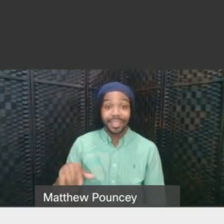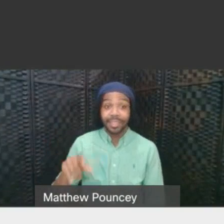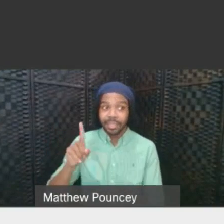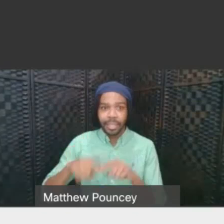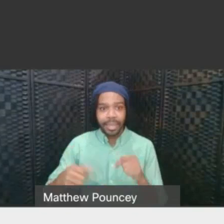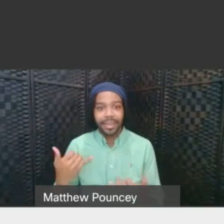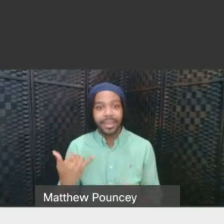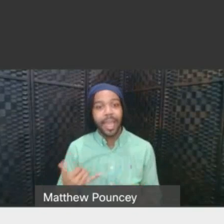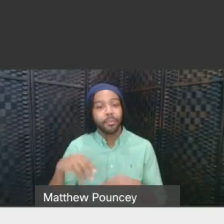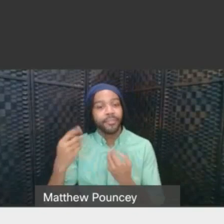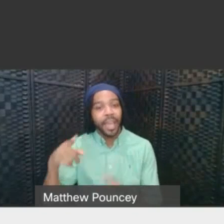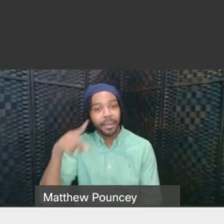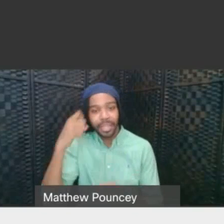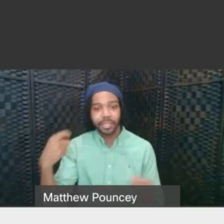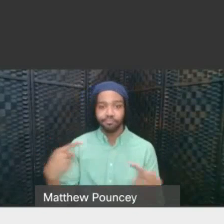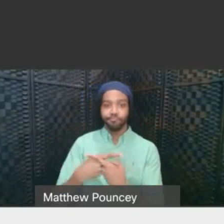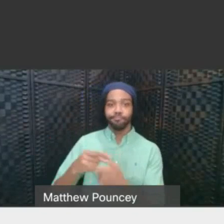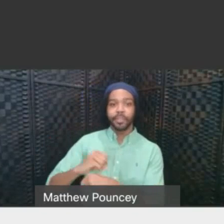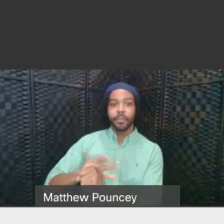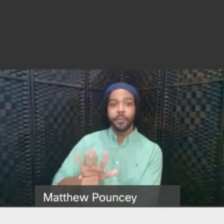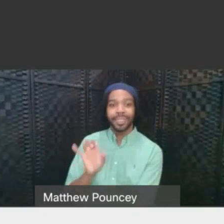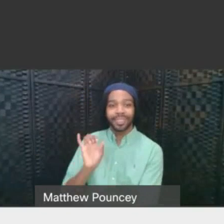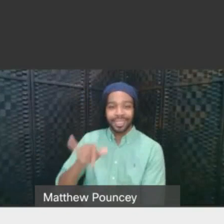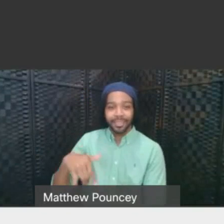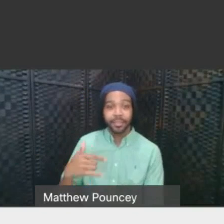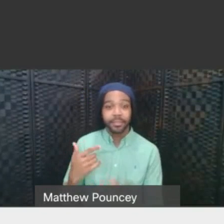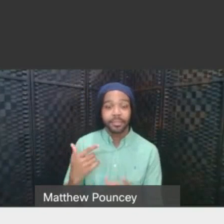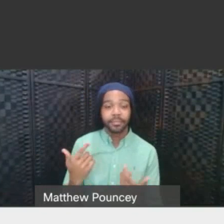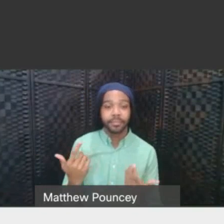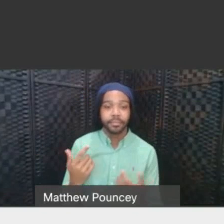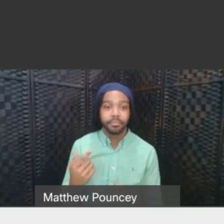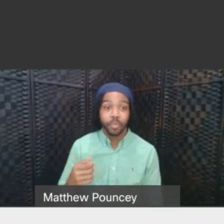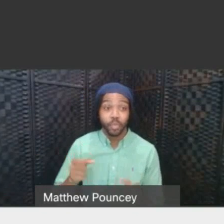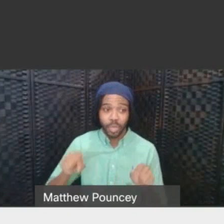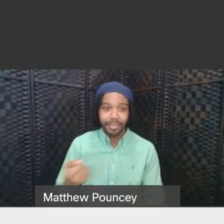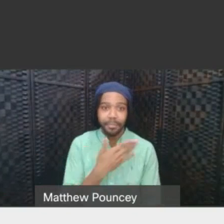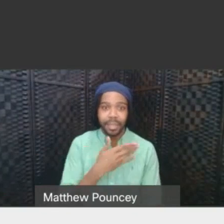now be provided because of the pandemic, even at this late date.